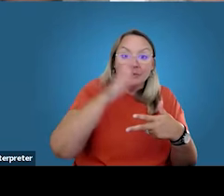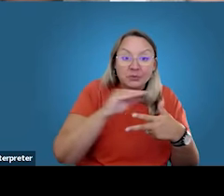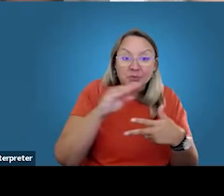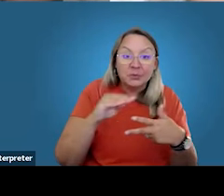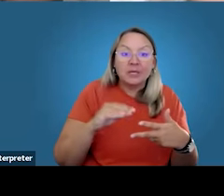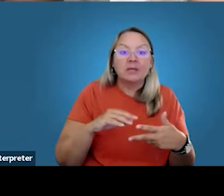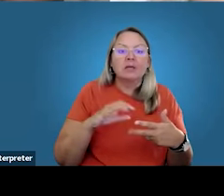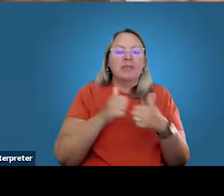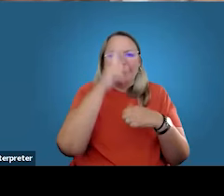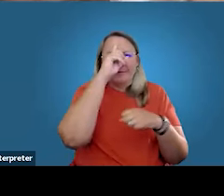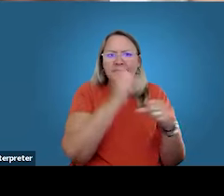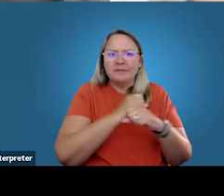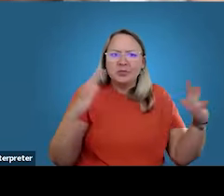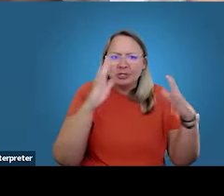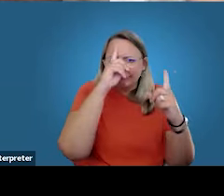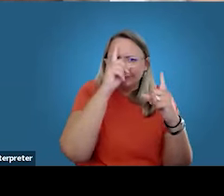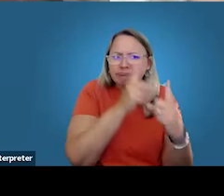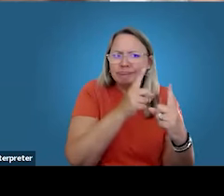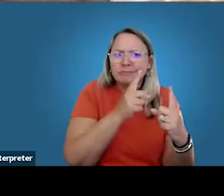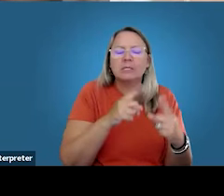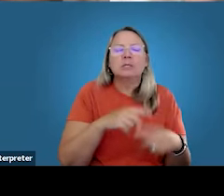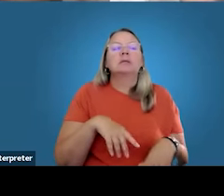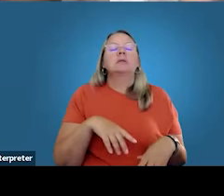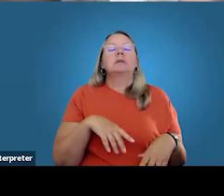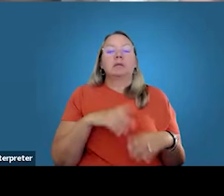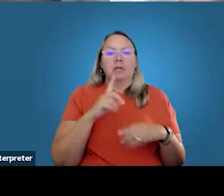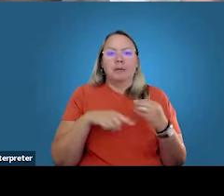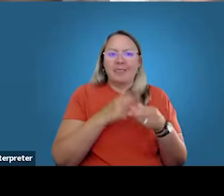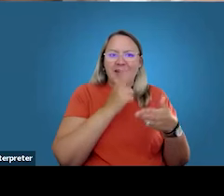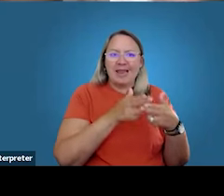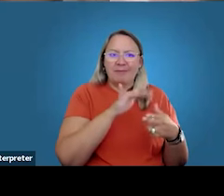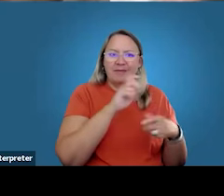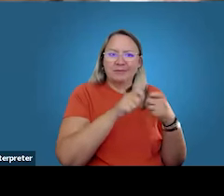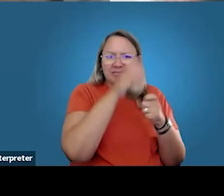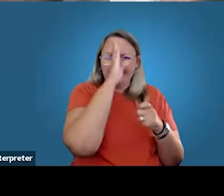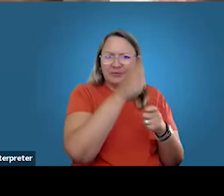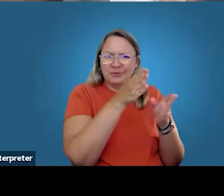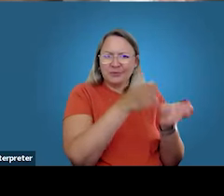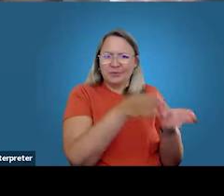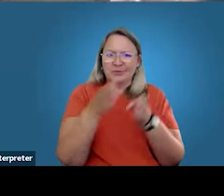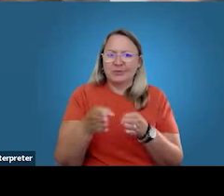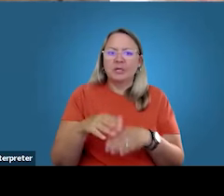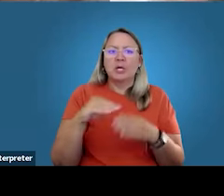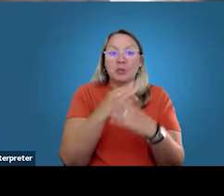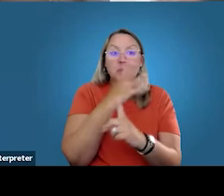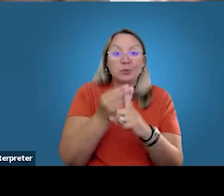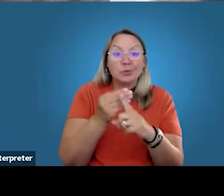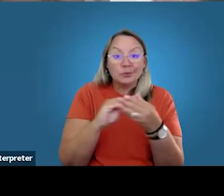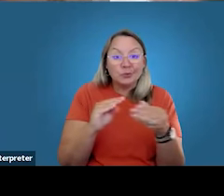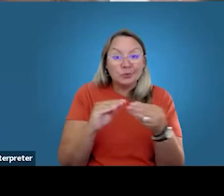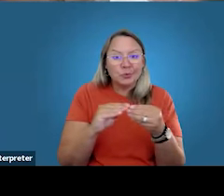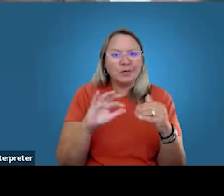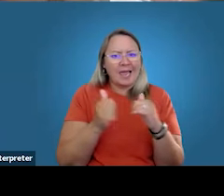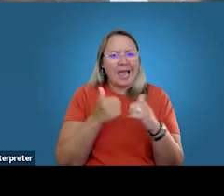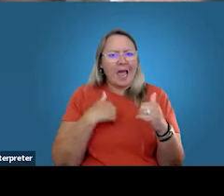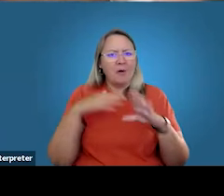how they're setting their North Star and stripping everything else away in the name of that future, their culture story, how they're bringing teams together,